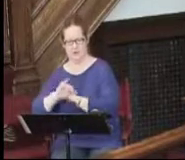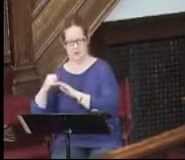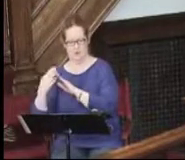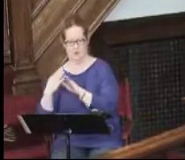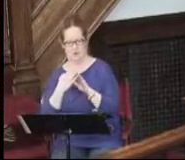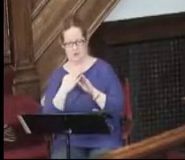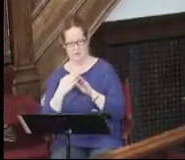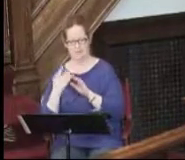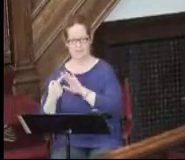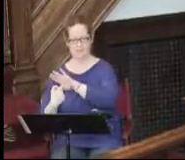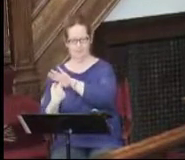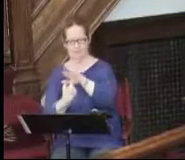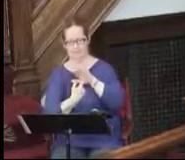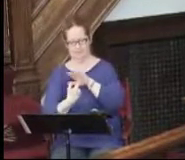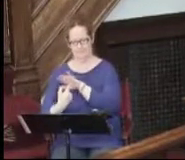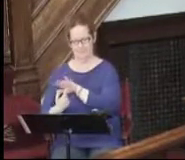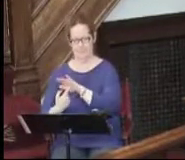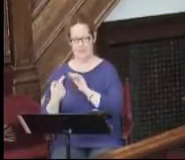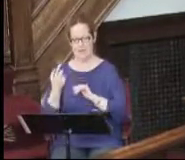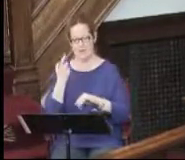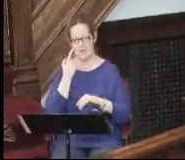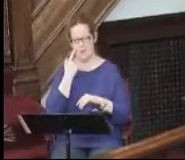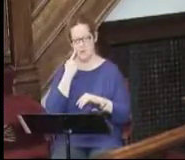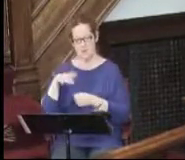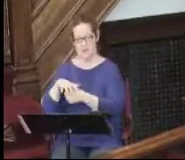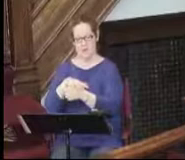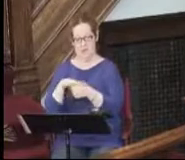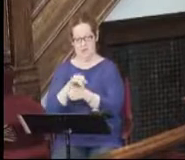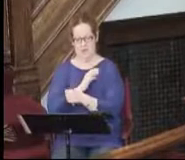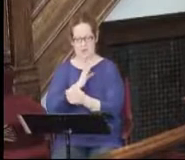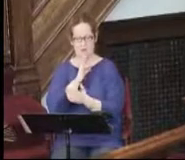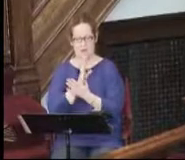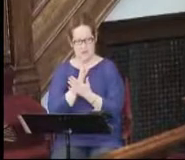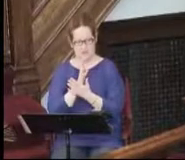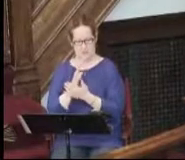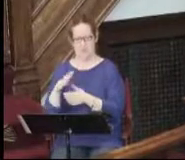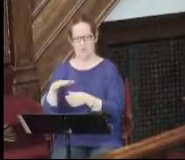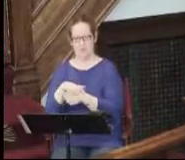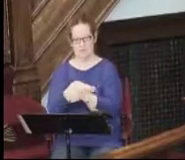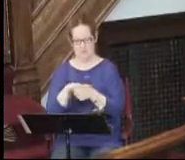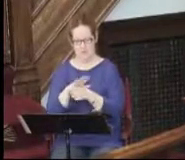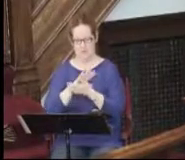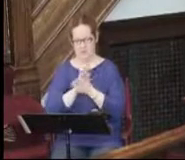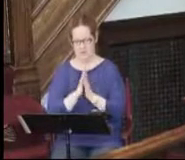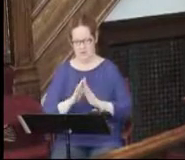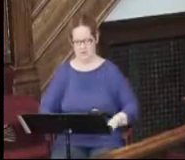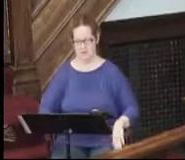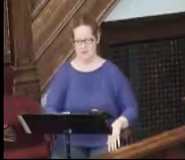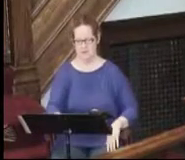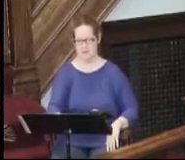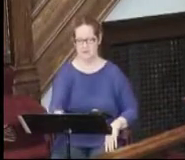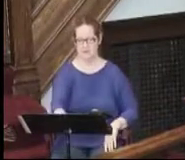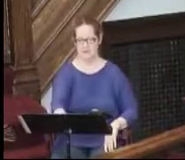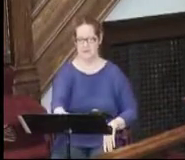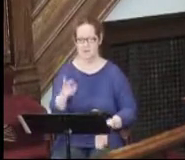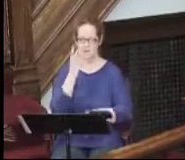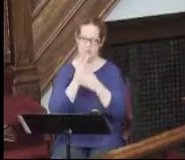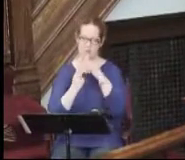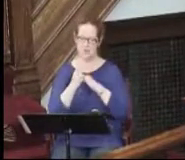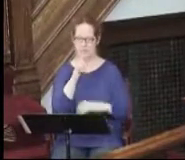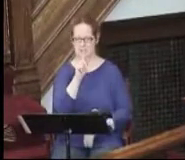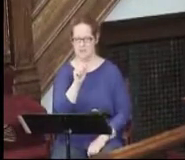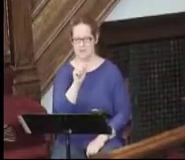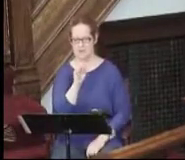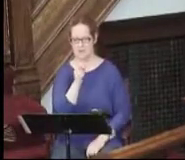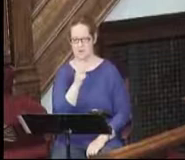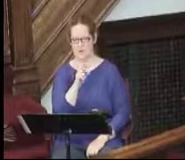symbolic, signifying that the realm of which he spoke was a realm of peace. According to the prophet